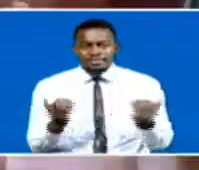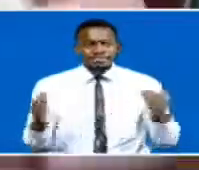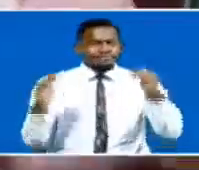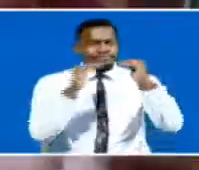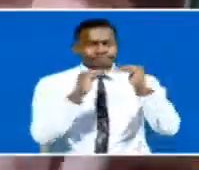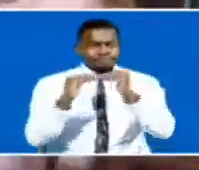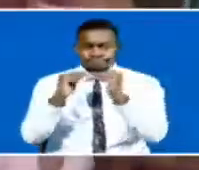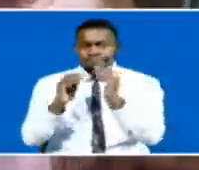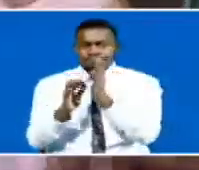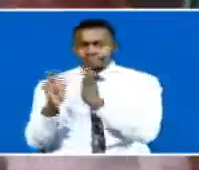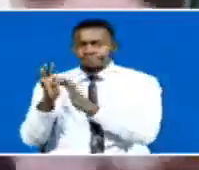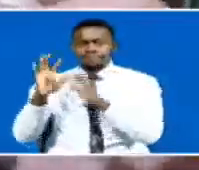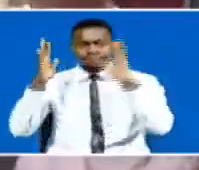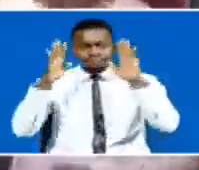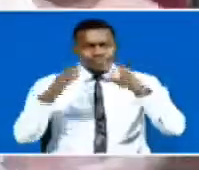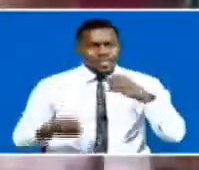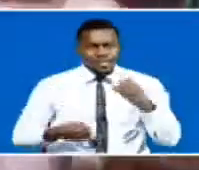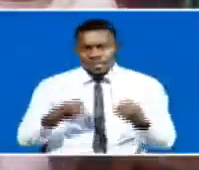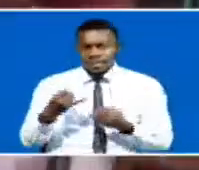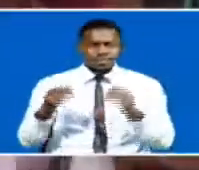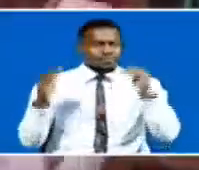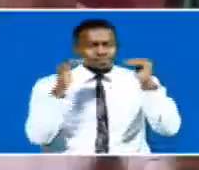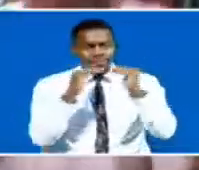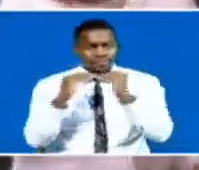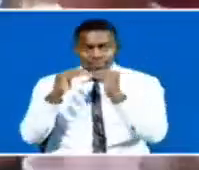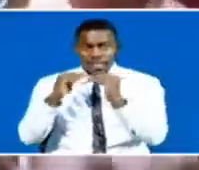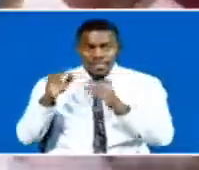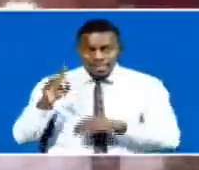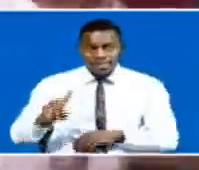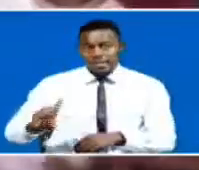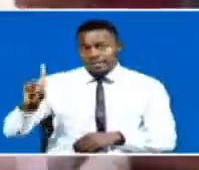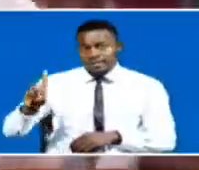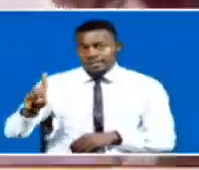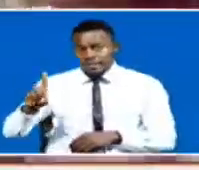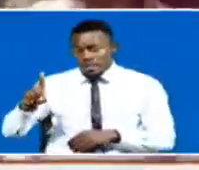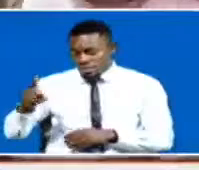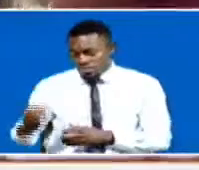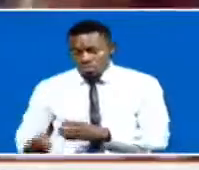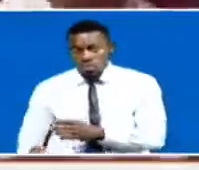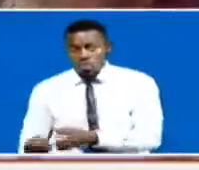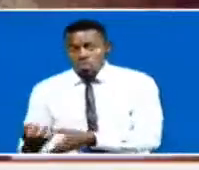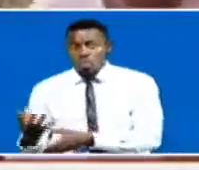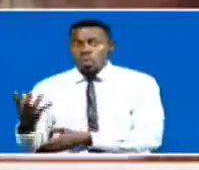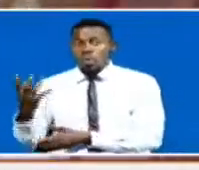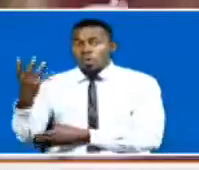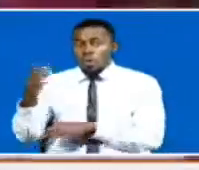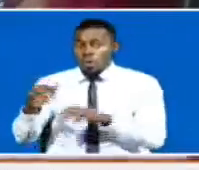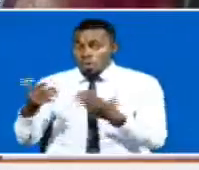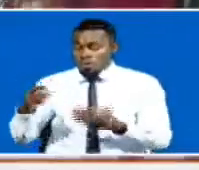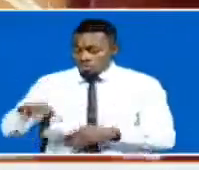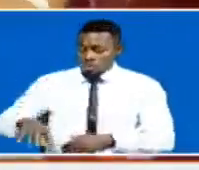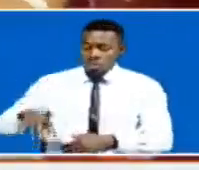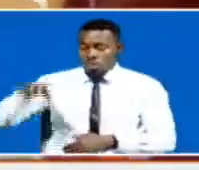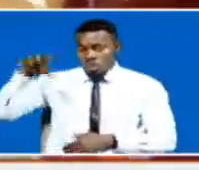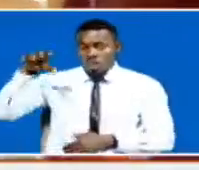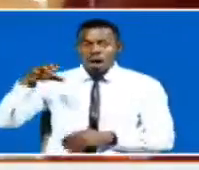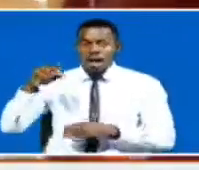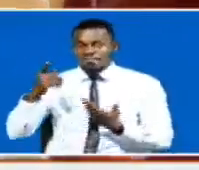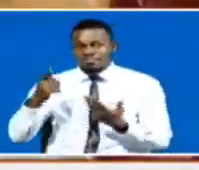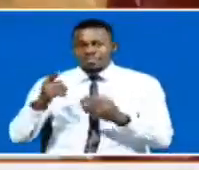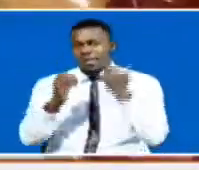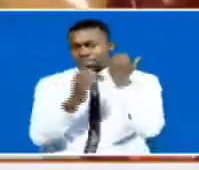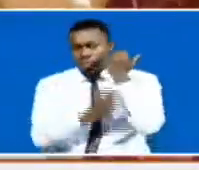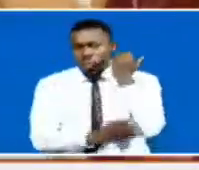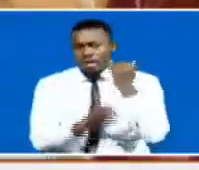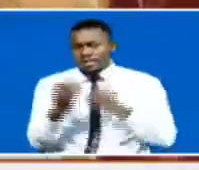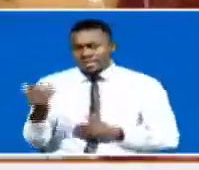kwamba yeye mwenyewe alilelewa kwa shida na hivyo basi akachukua hatua ya kuwatendea wema. Aidha